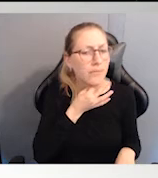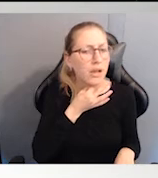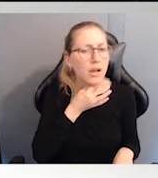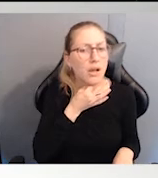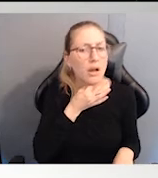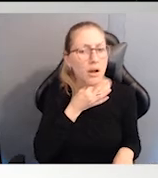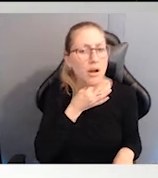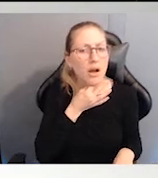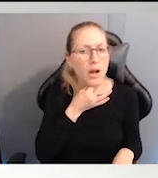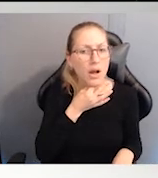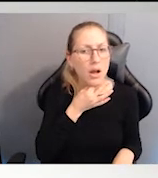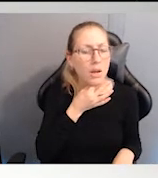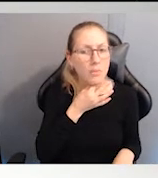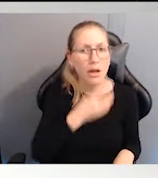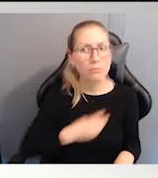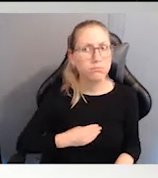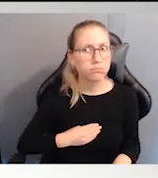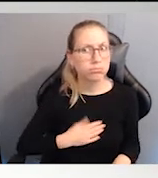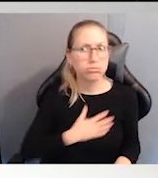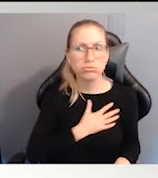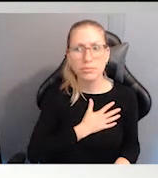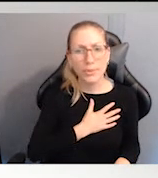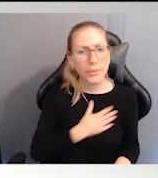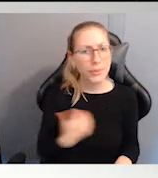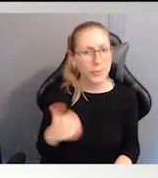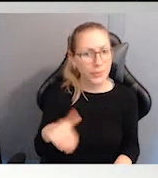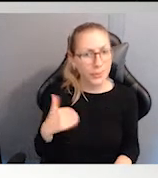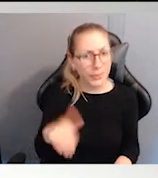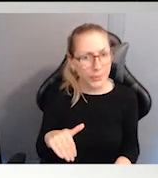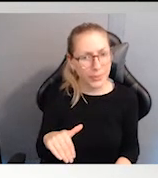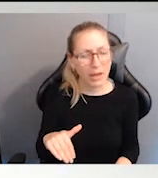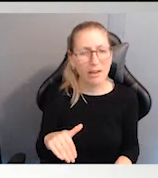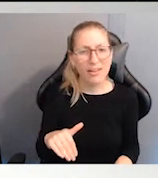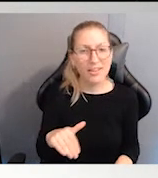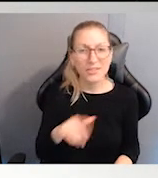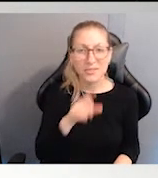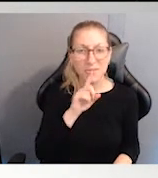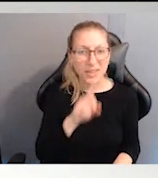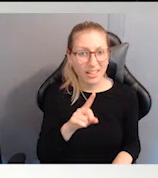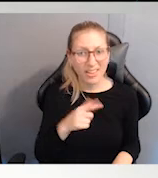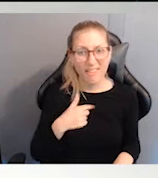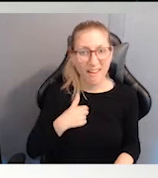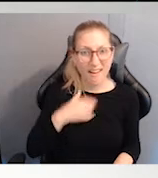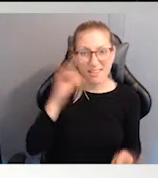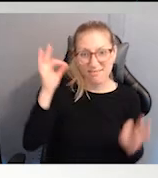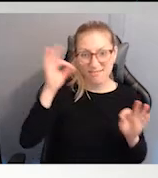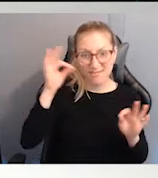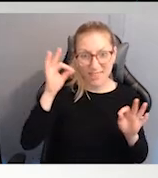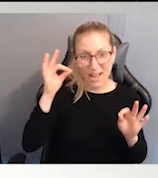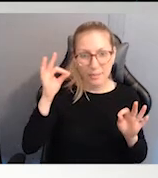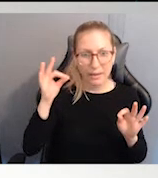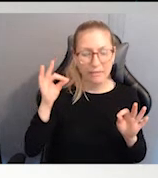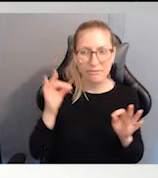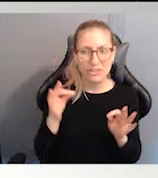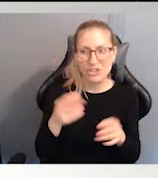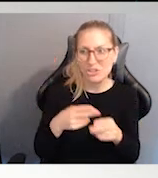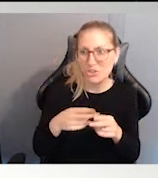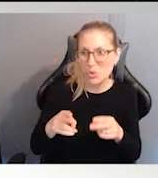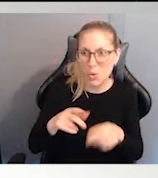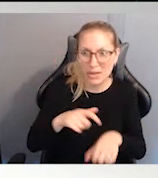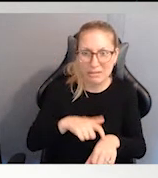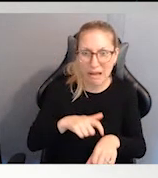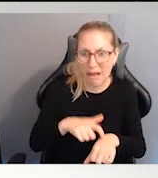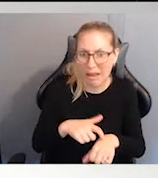I've been very moved here because I barely know. I mean, I heard each of you all for like a couple of minutes,